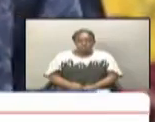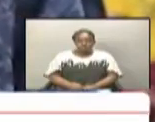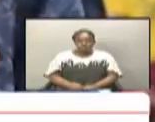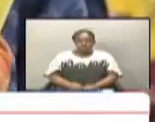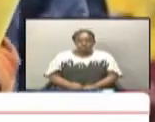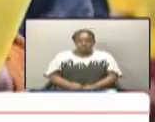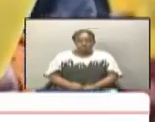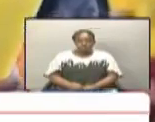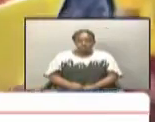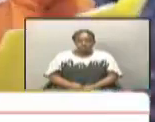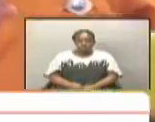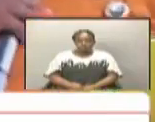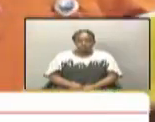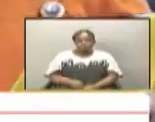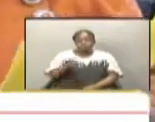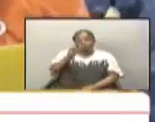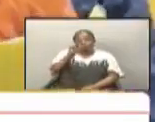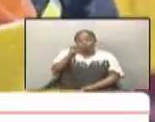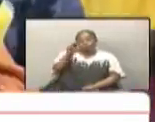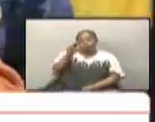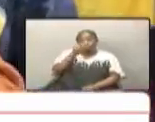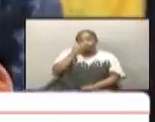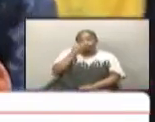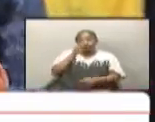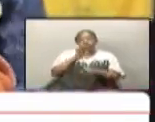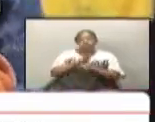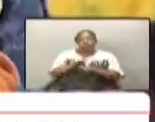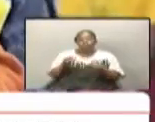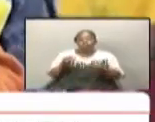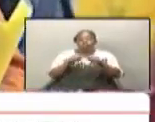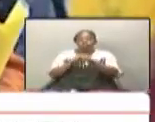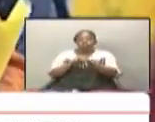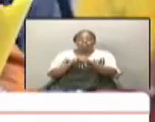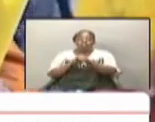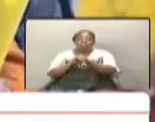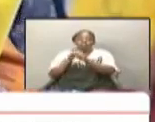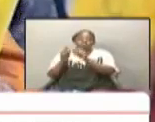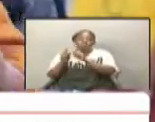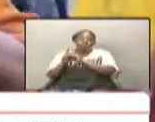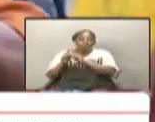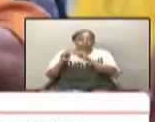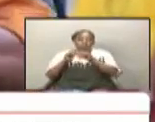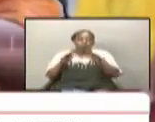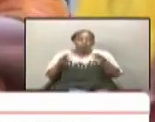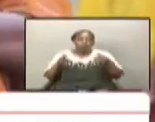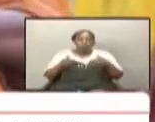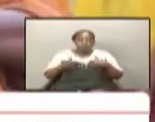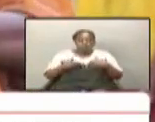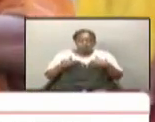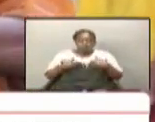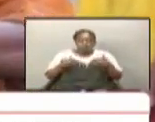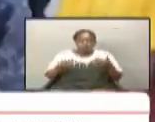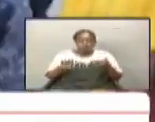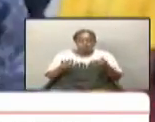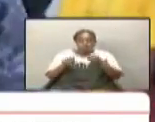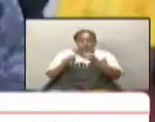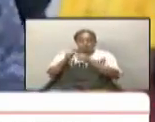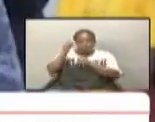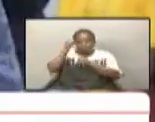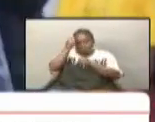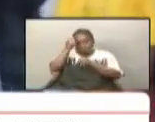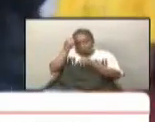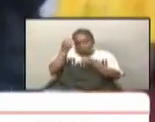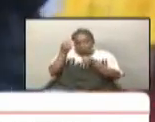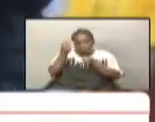to perfect and protect landowners countrywide by issuing them with a government